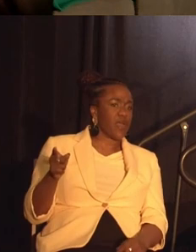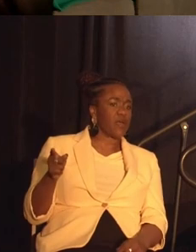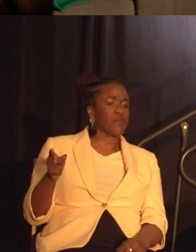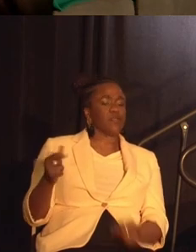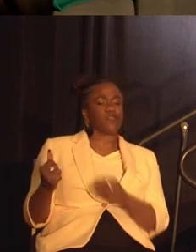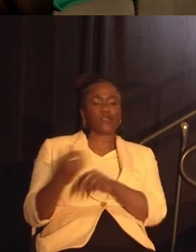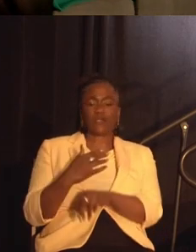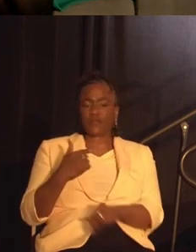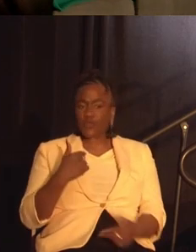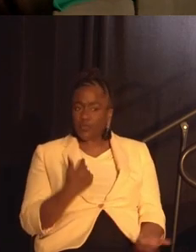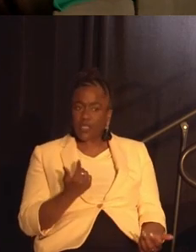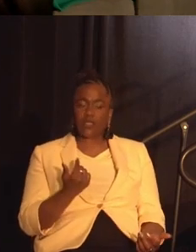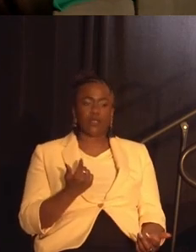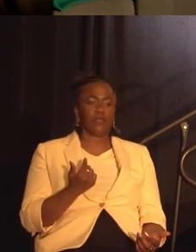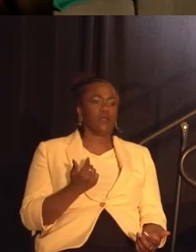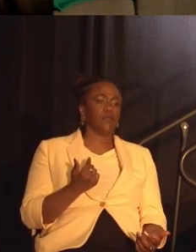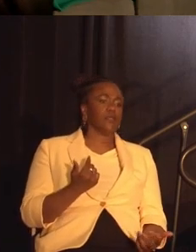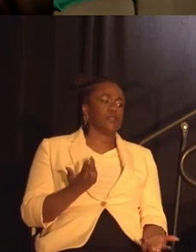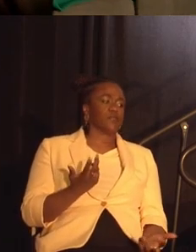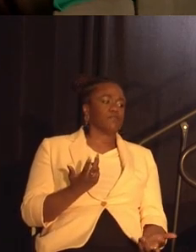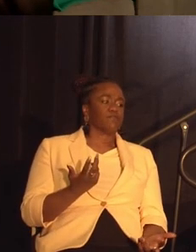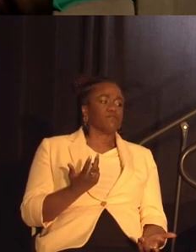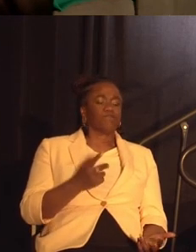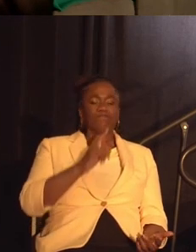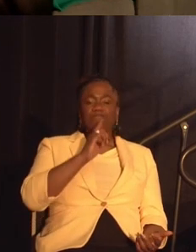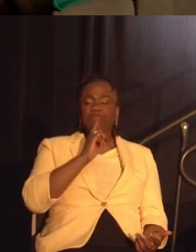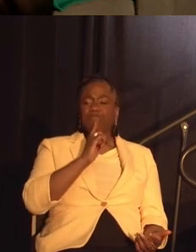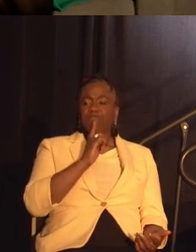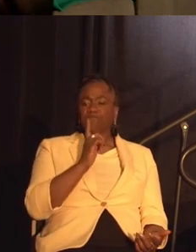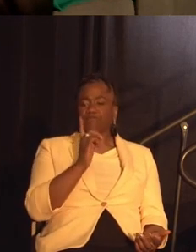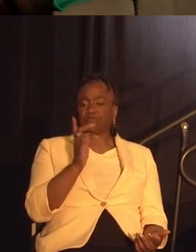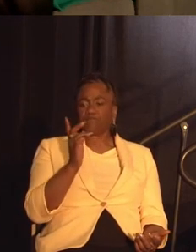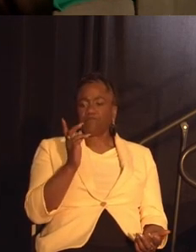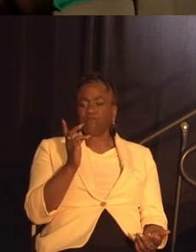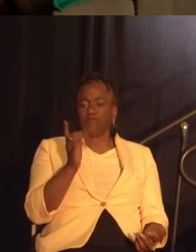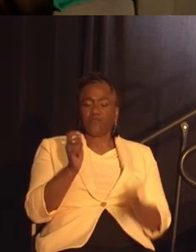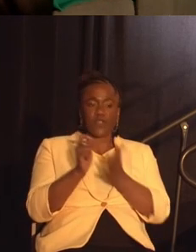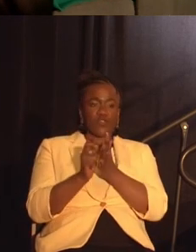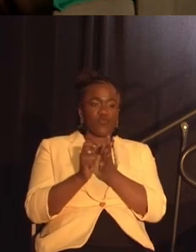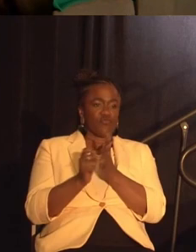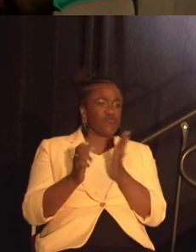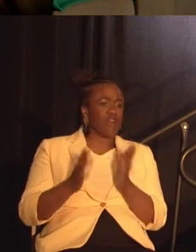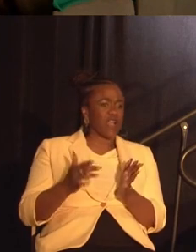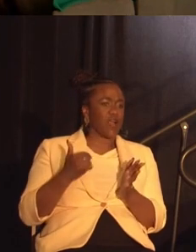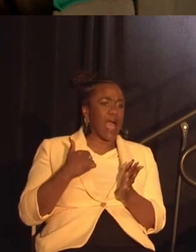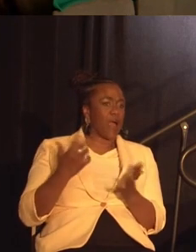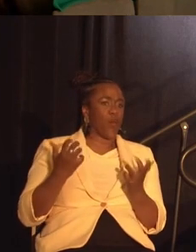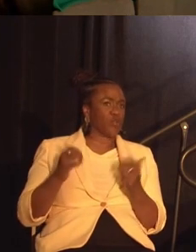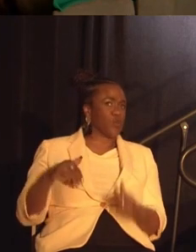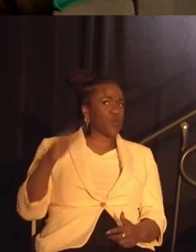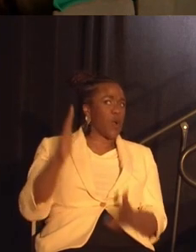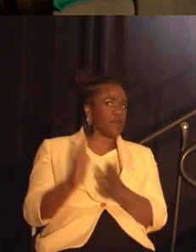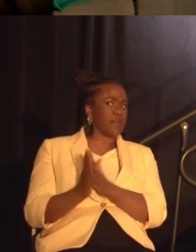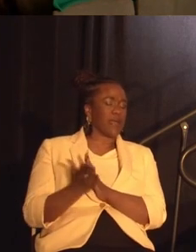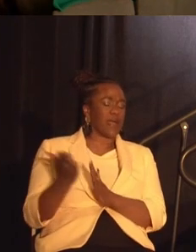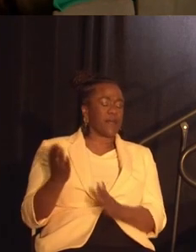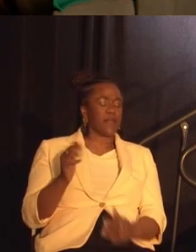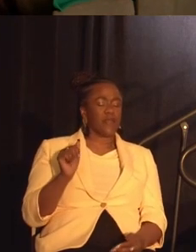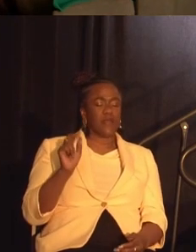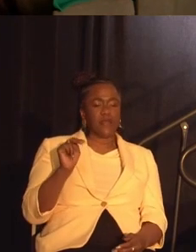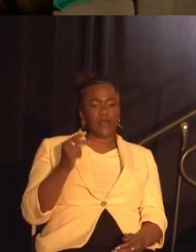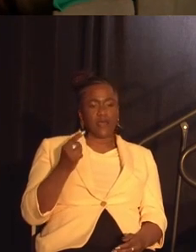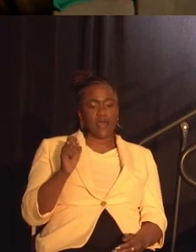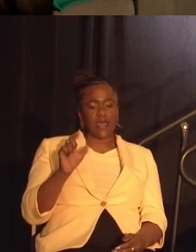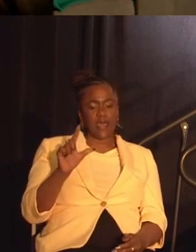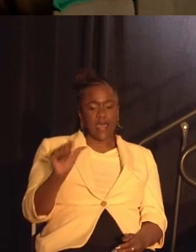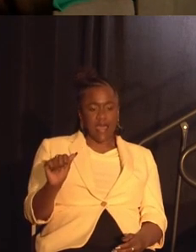Irby, who is, you know, the writer I would love to be, and my friend Angela Garbez,